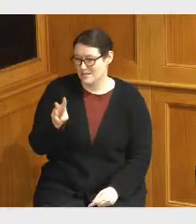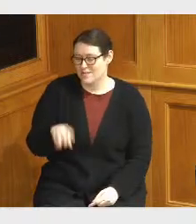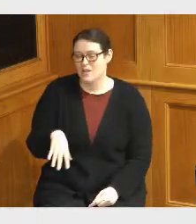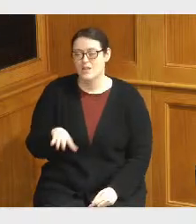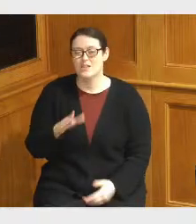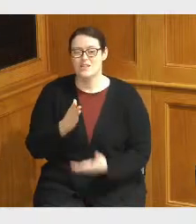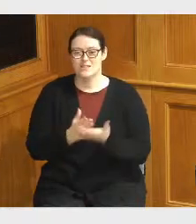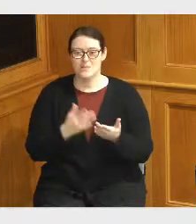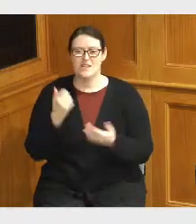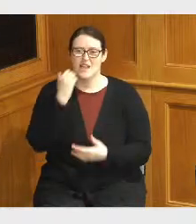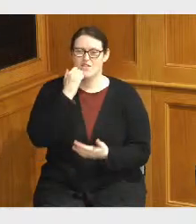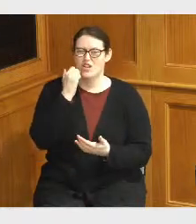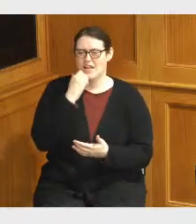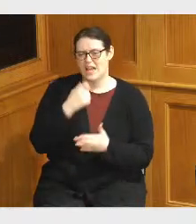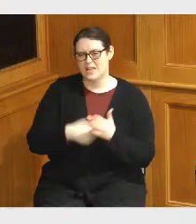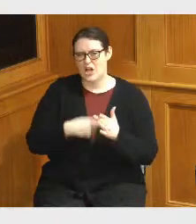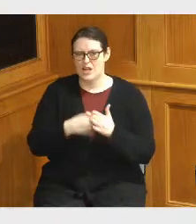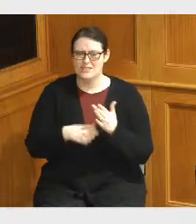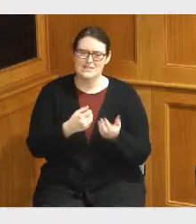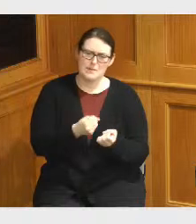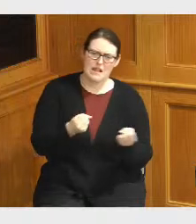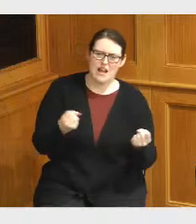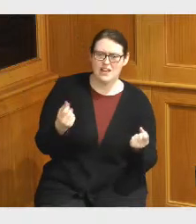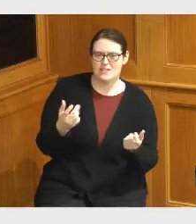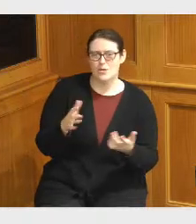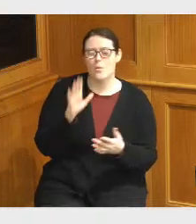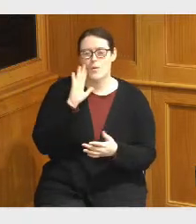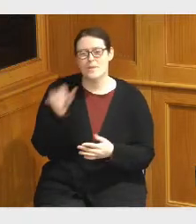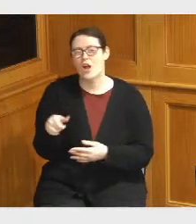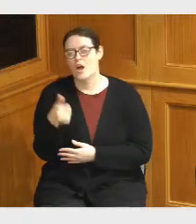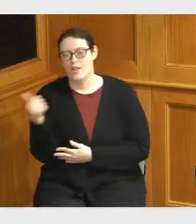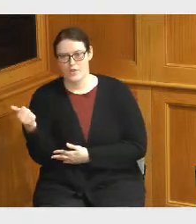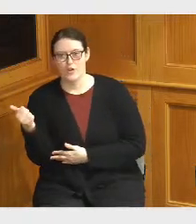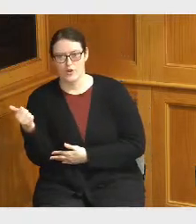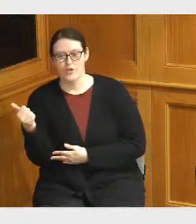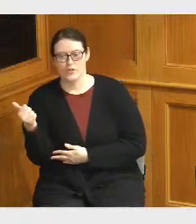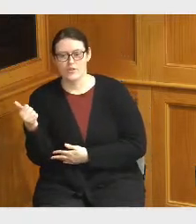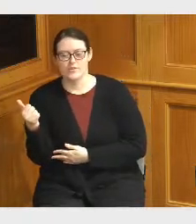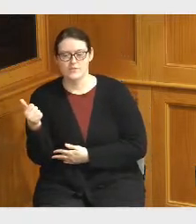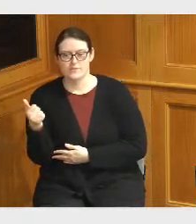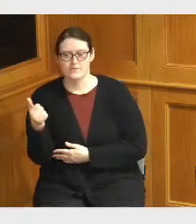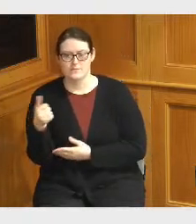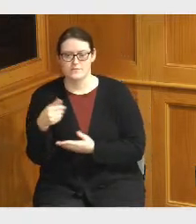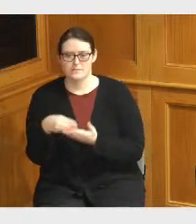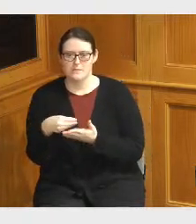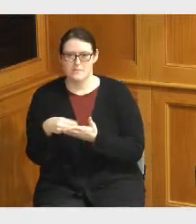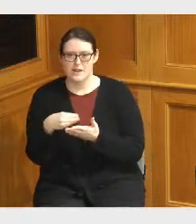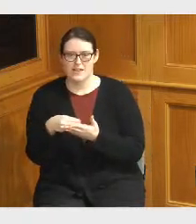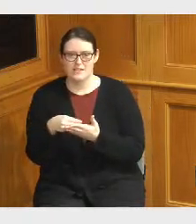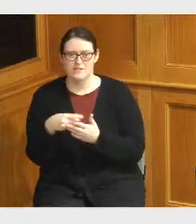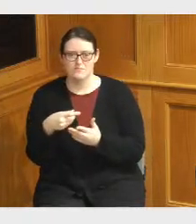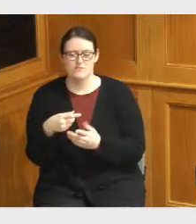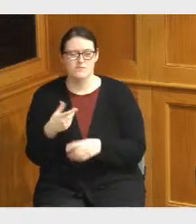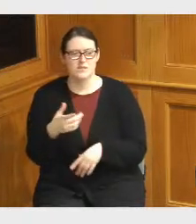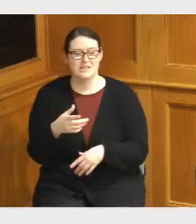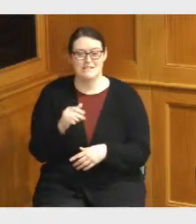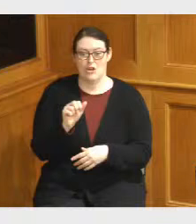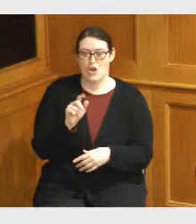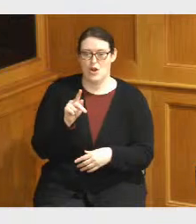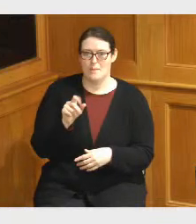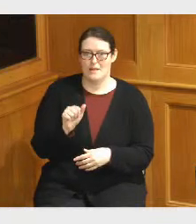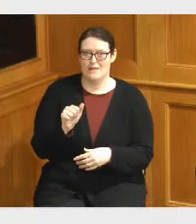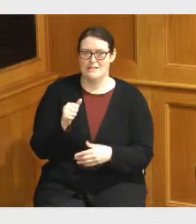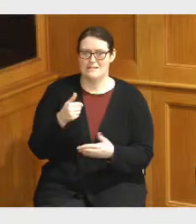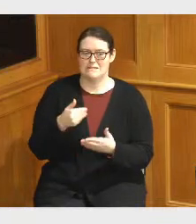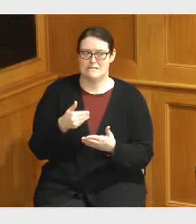some of the day-to-day costs and supplies to other funding sources now that ARPA obligation deadline is upon us, and that will be out